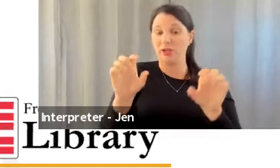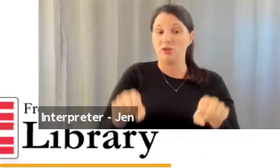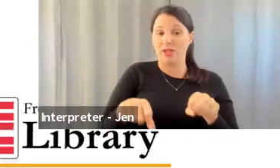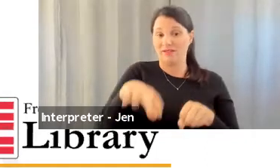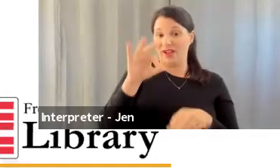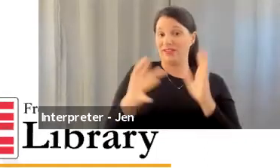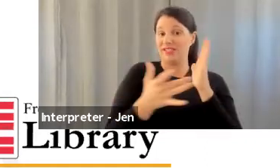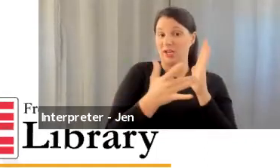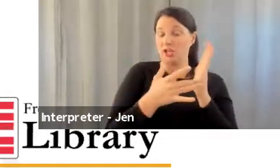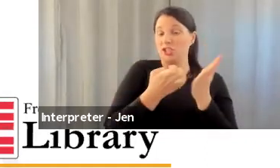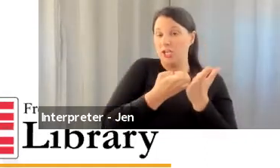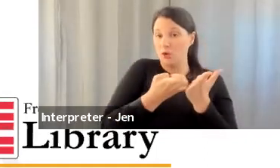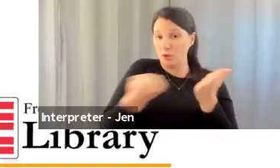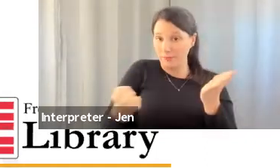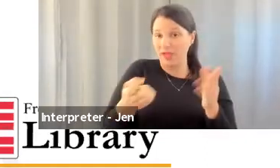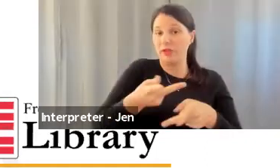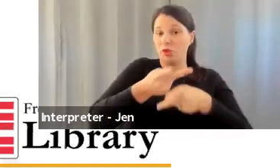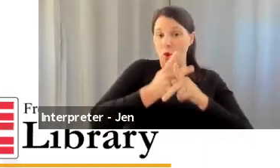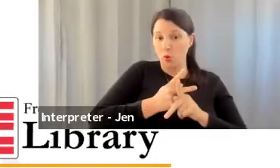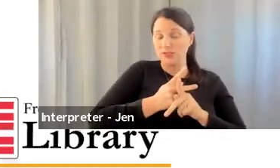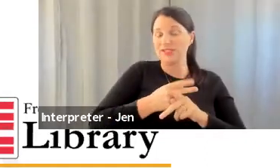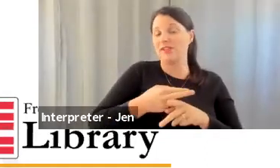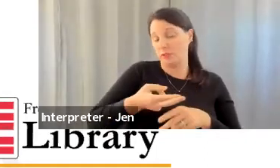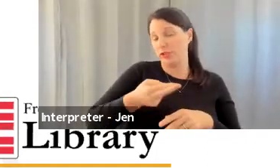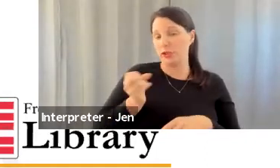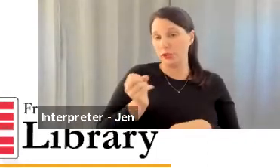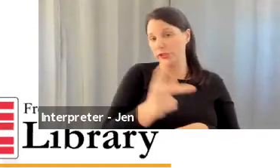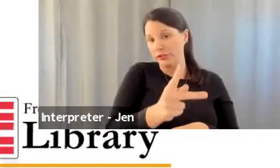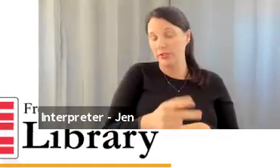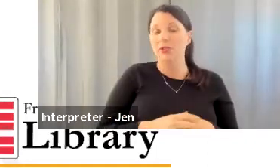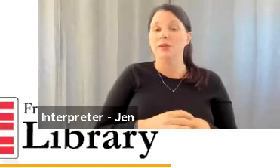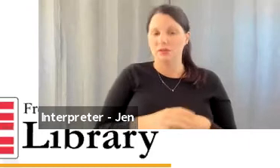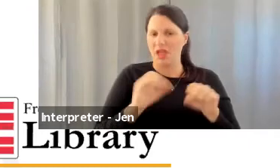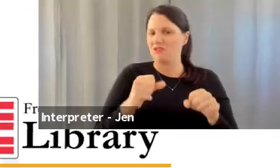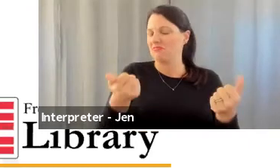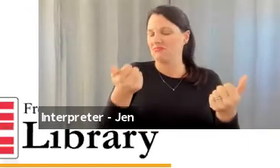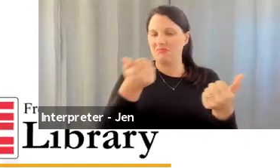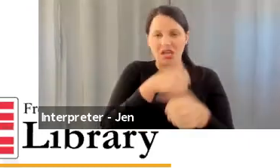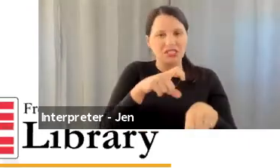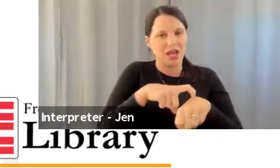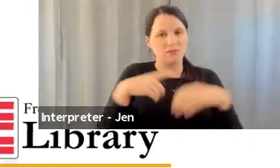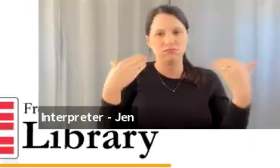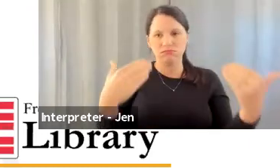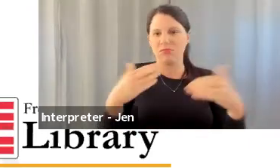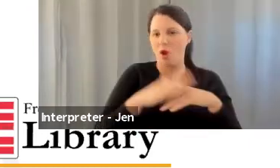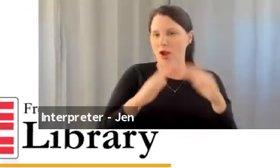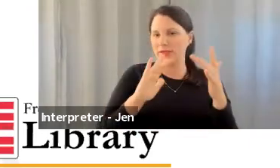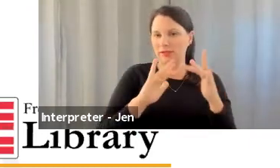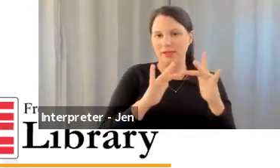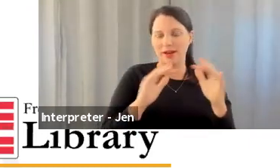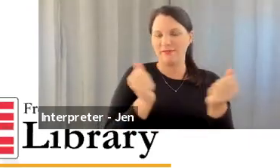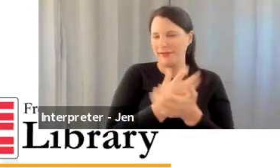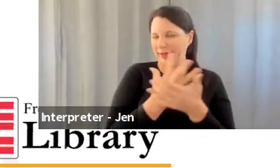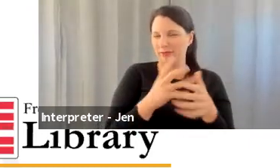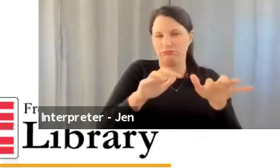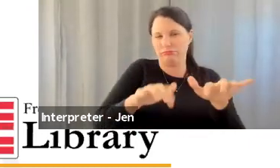you need about the agreement form that you need to complete. That's all online, and you can do that at any time. And then you can